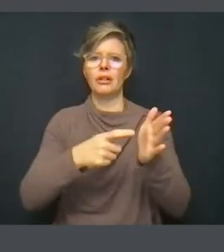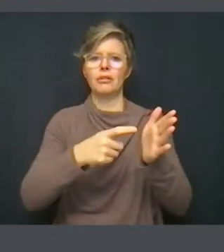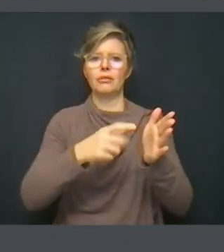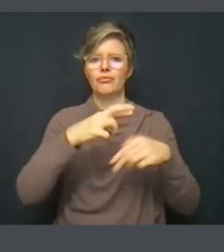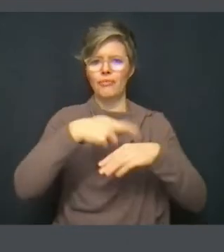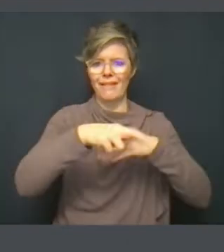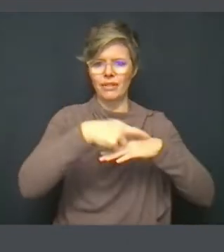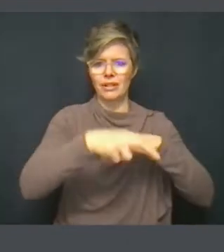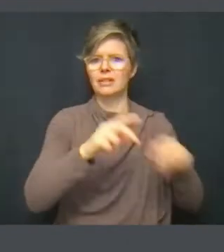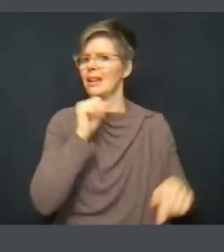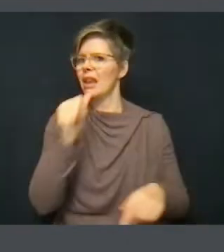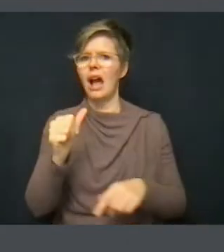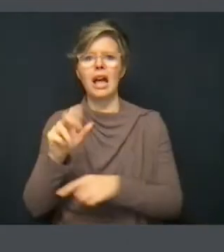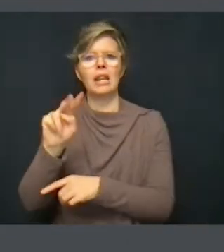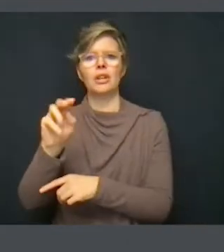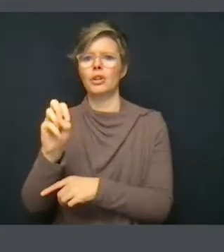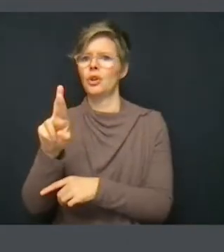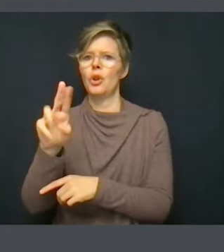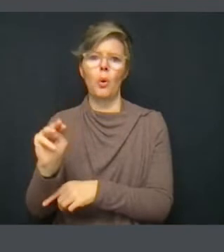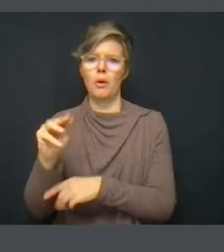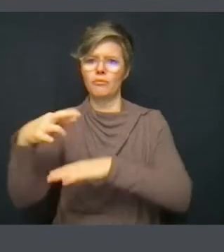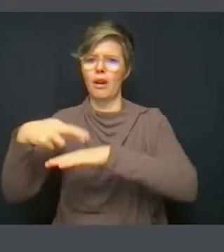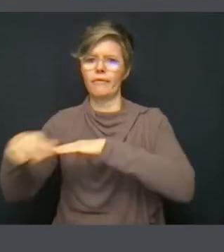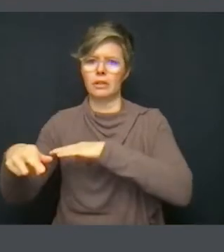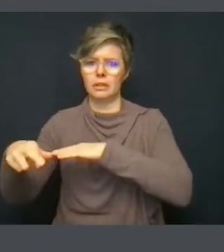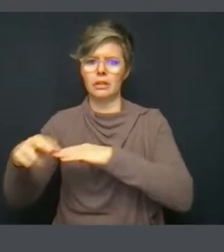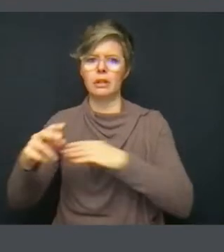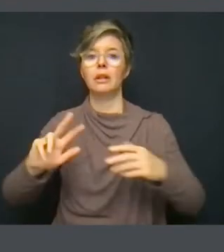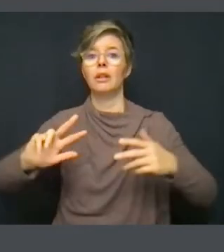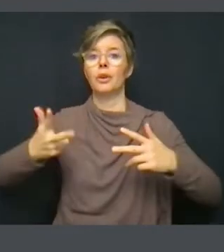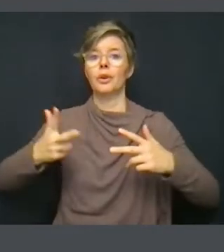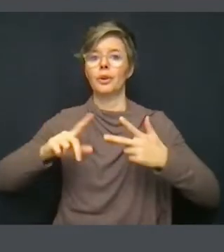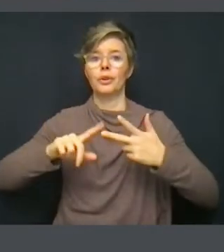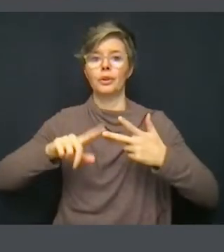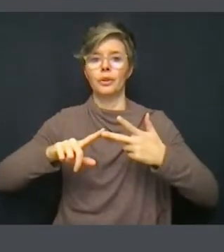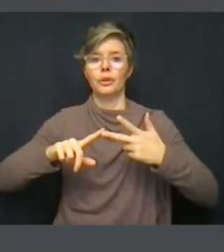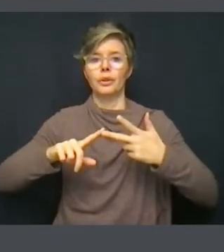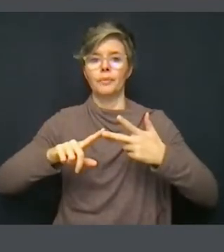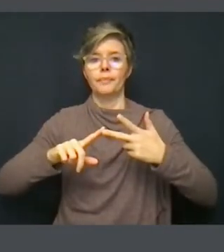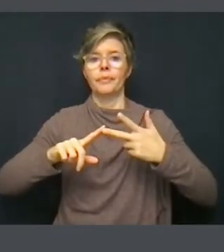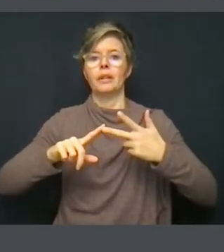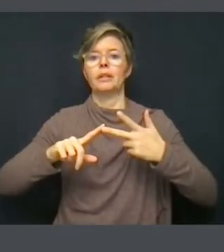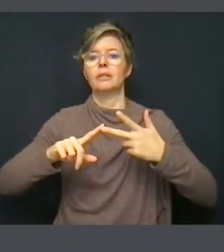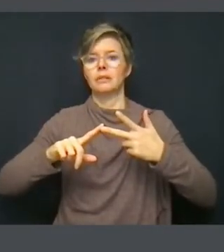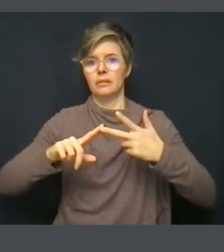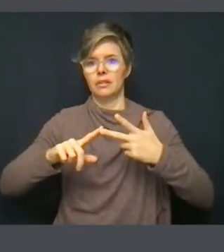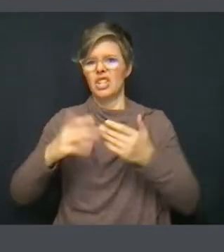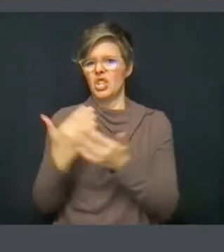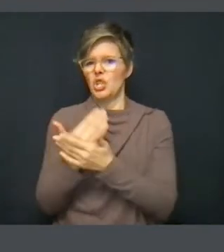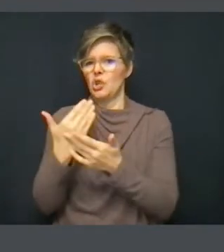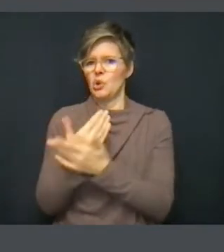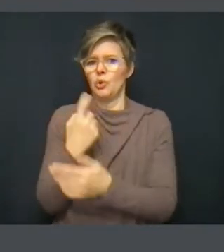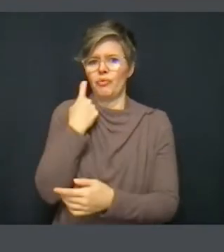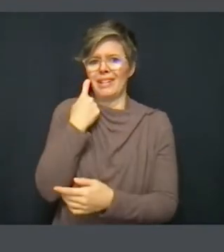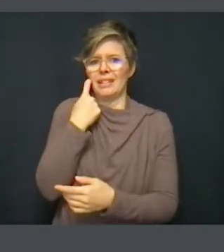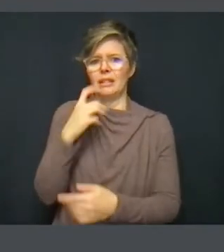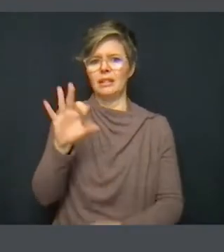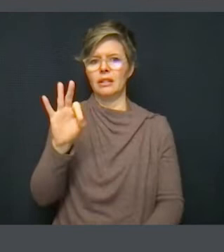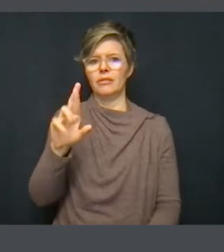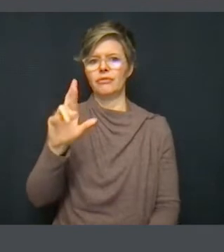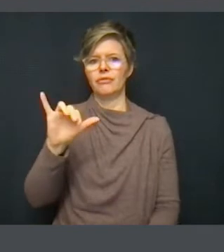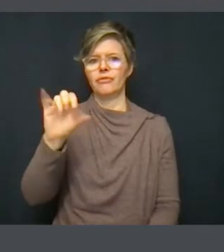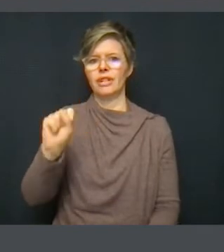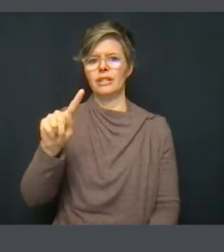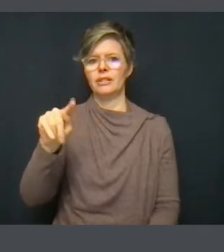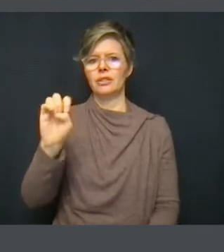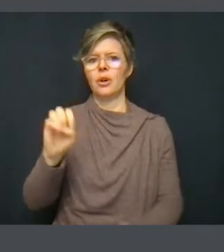then this is the newest one that's just focused on artic, which is the Gluman-Frista test of articulation,